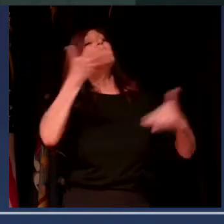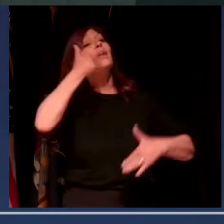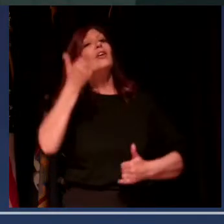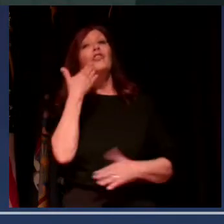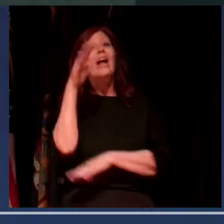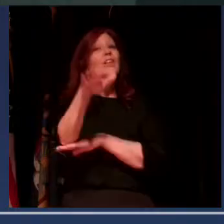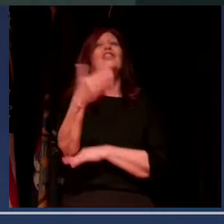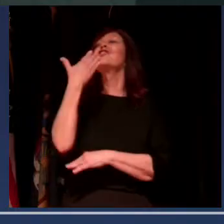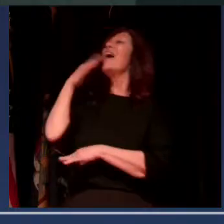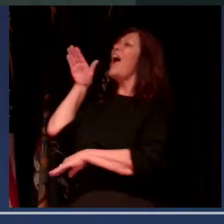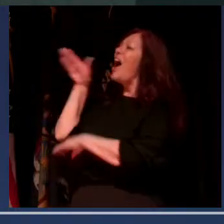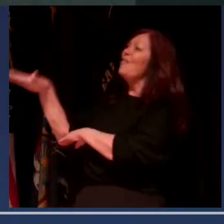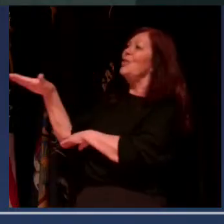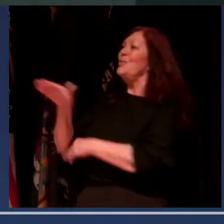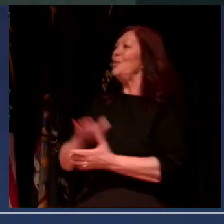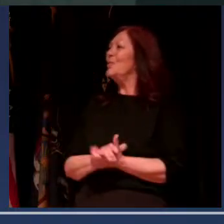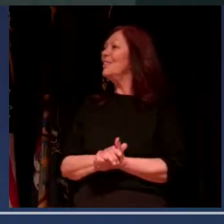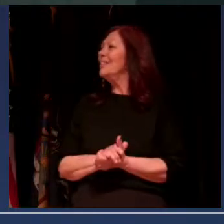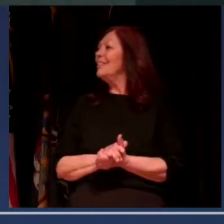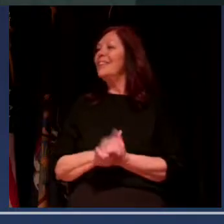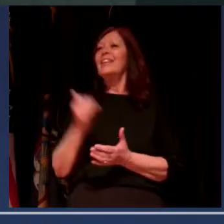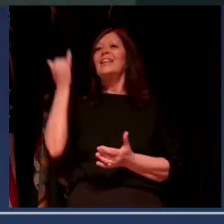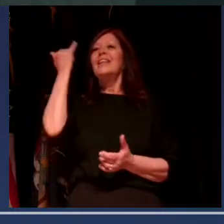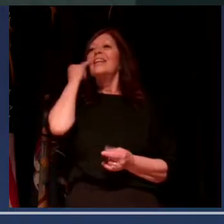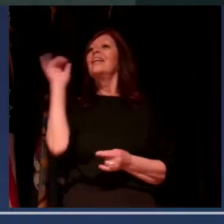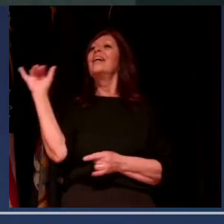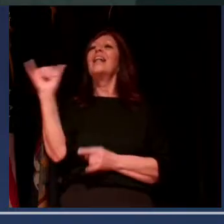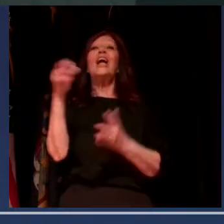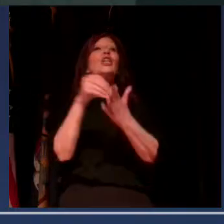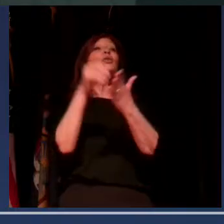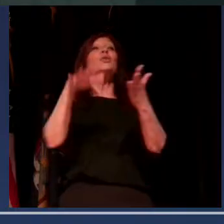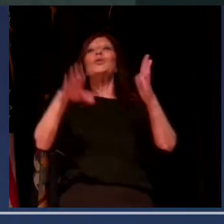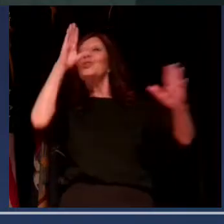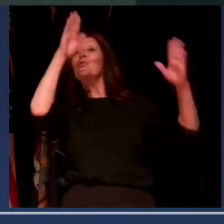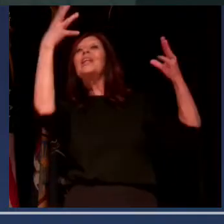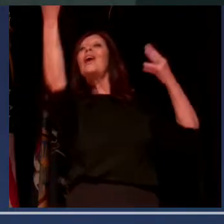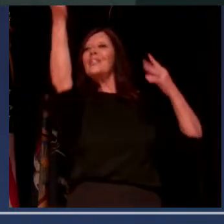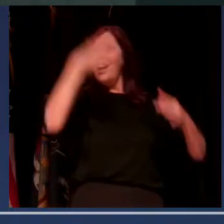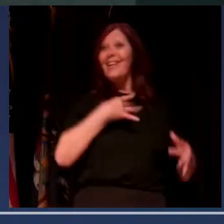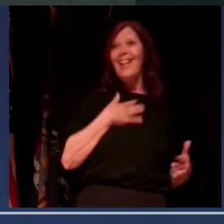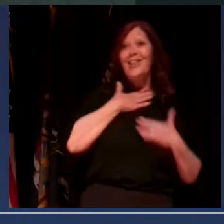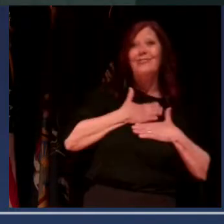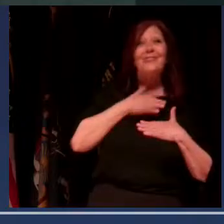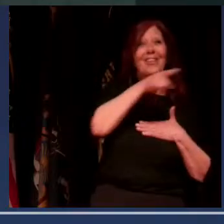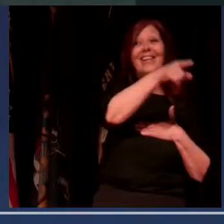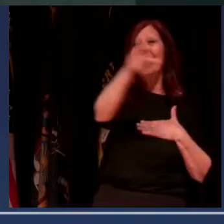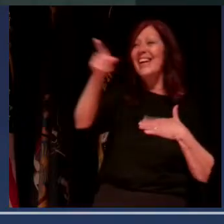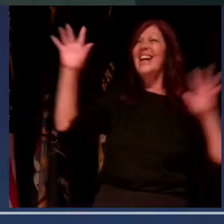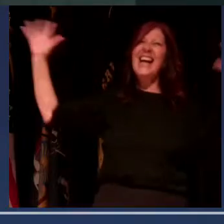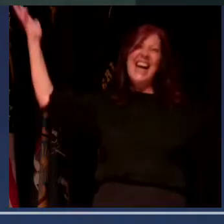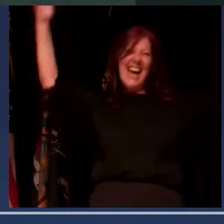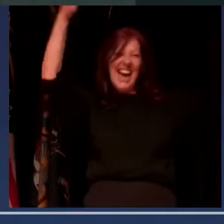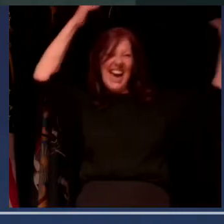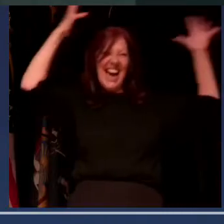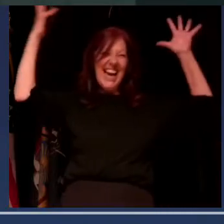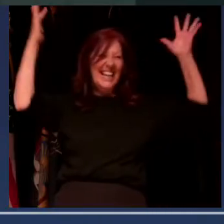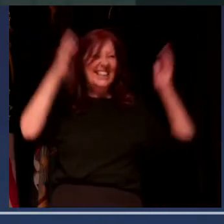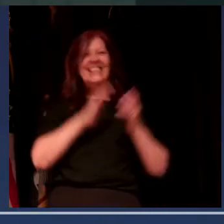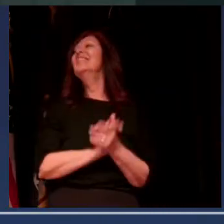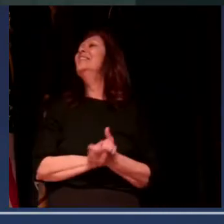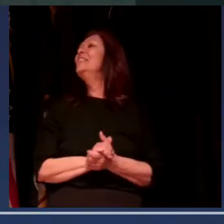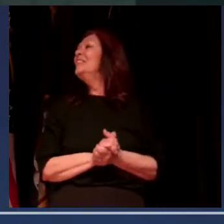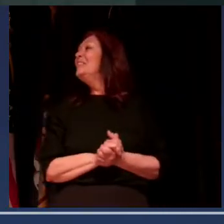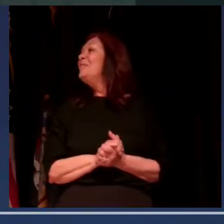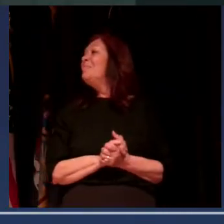everyone. All right. So how did you like our students greeting you? Better than the Rakowski, right? Yeah, absolutely.